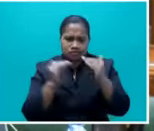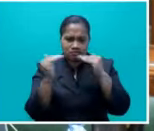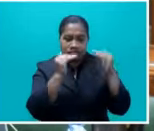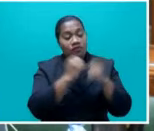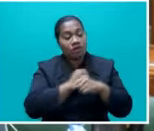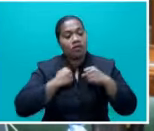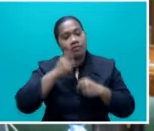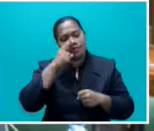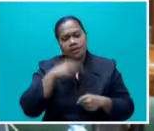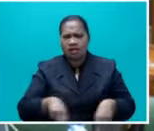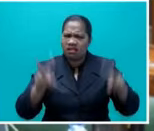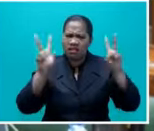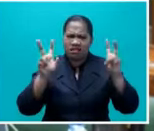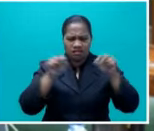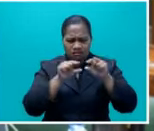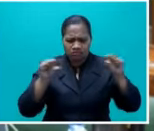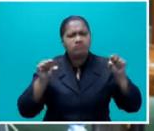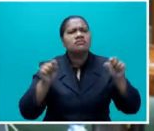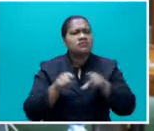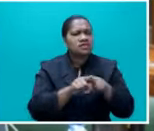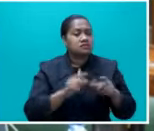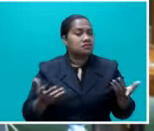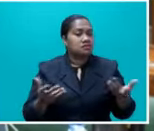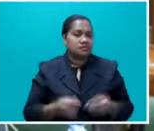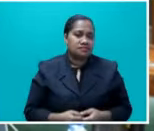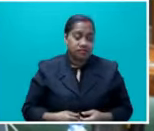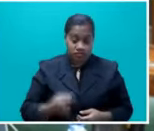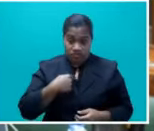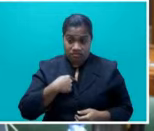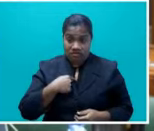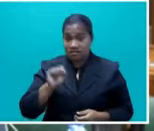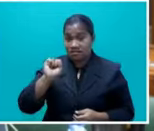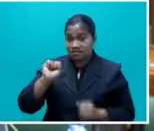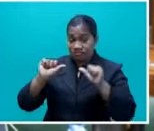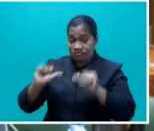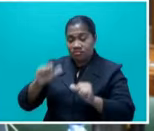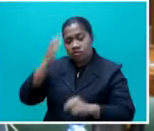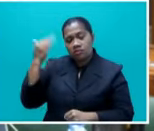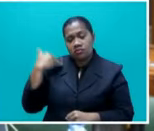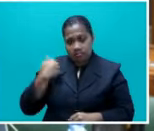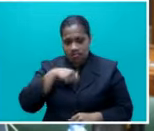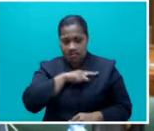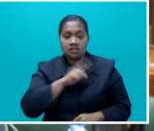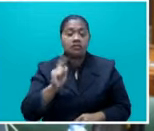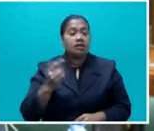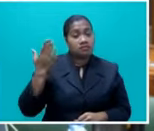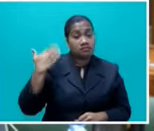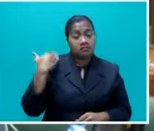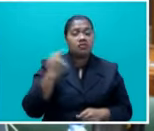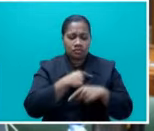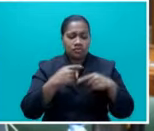Madam Speaker? To me, His Excellency is reminding us that previously we were a democracy